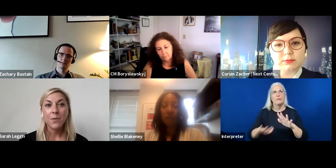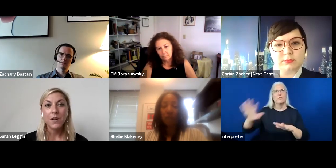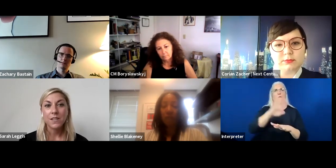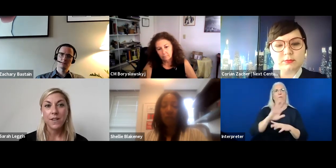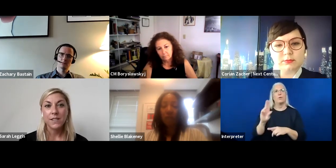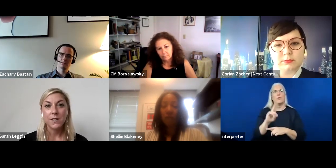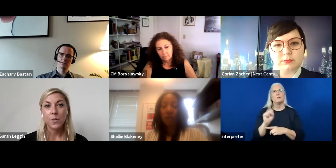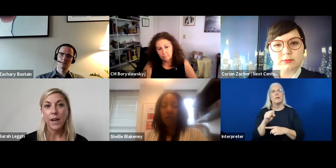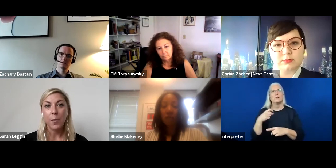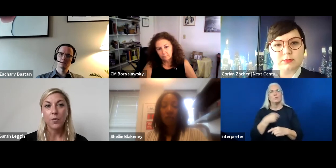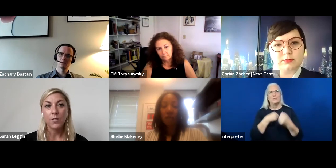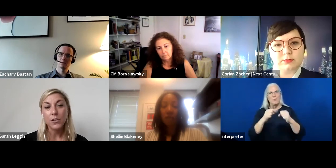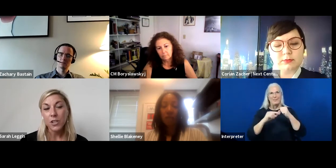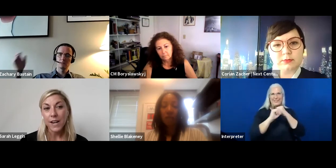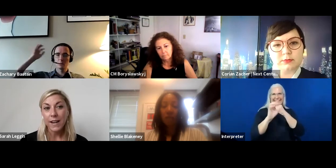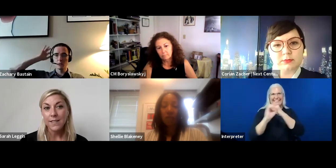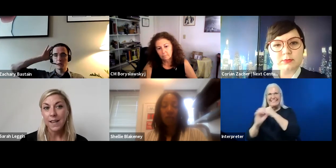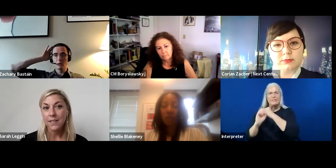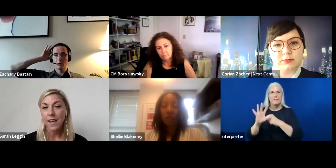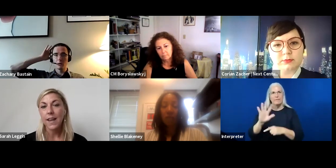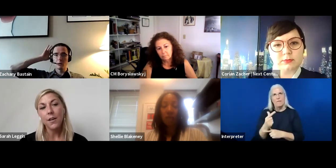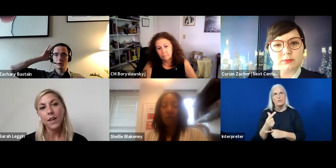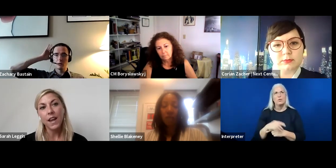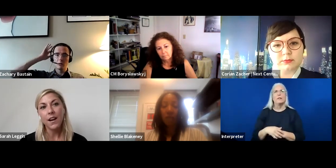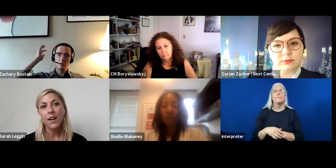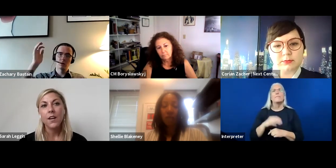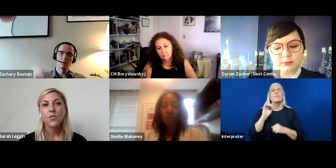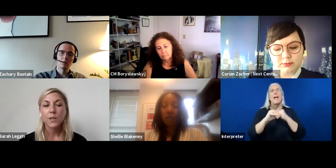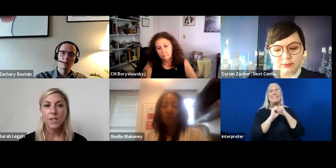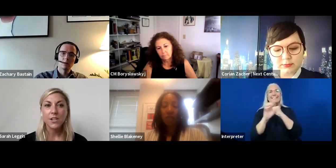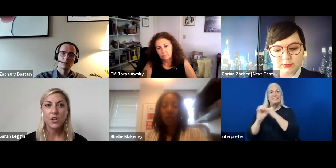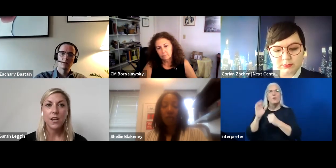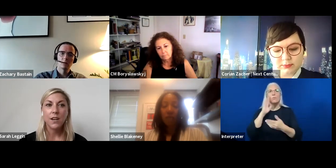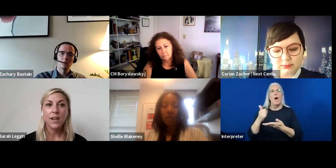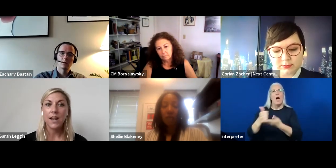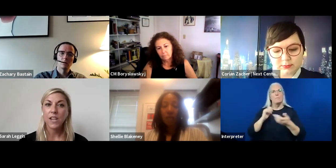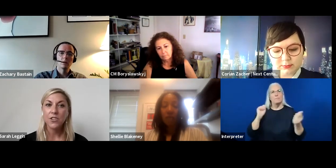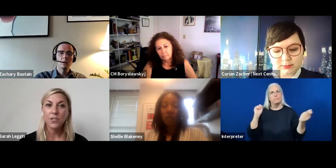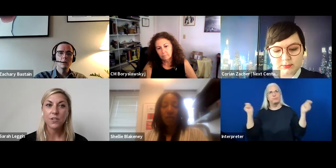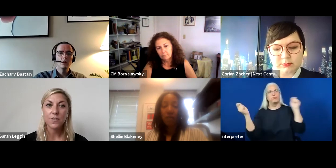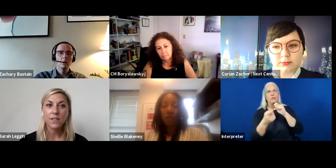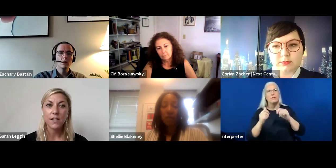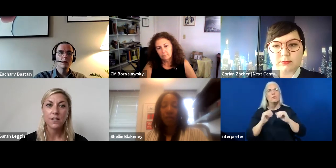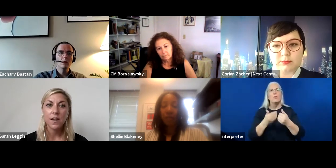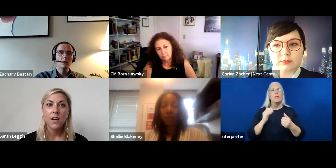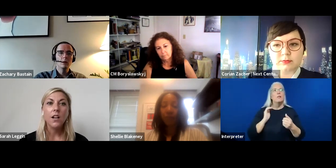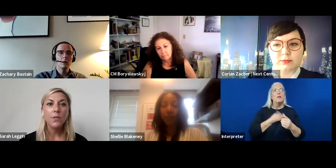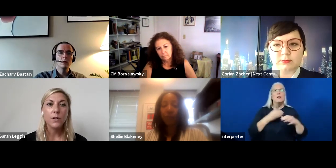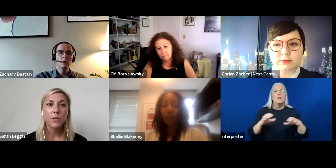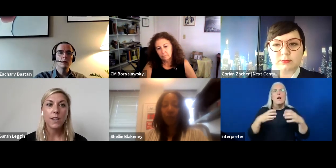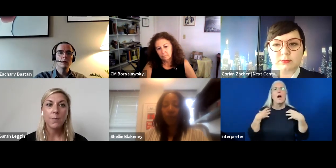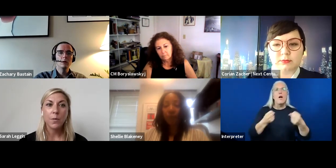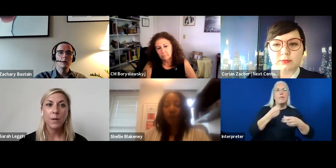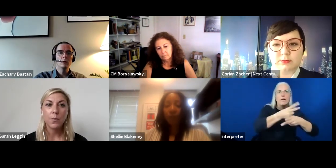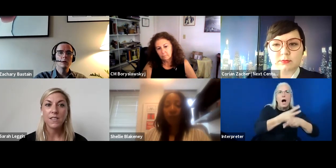these networks and devices will help revolutionize things like healthcare, transportation, and educational services, all of